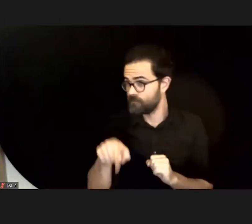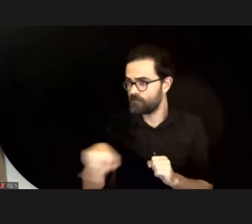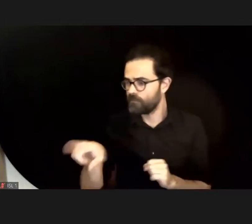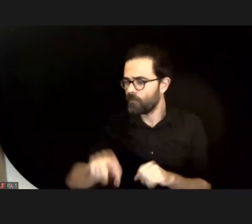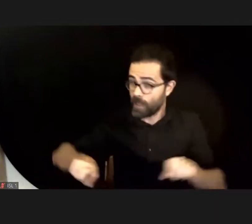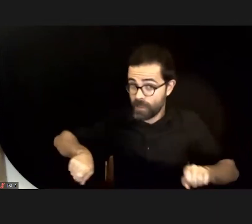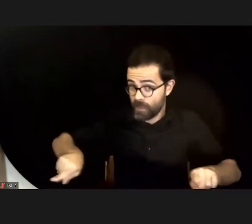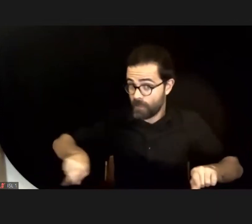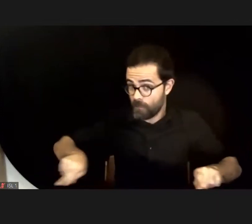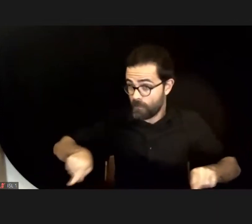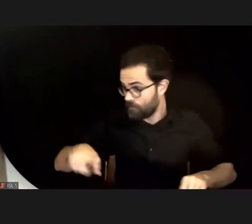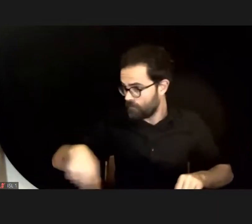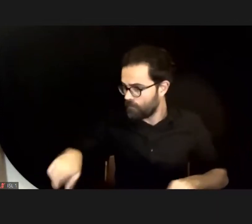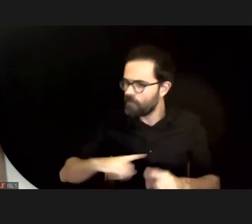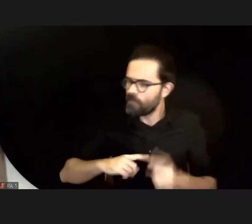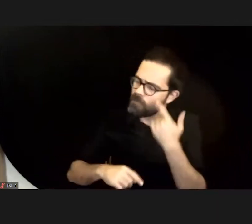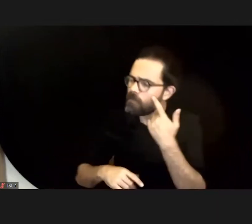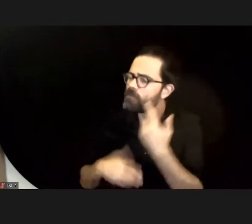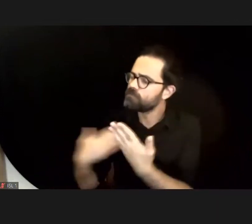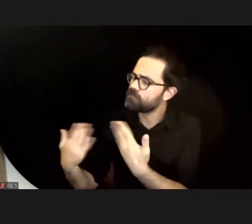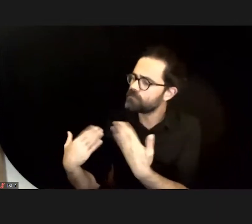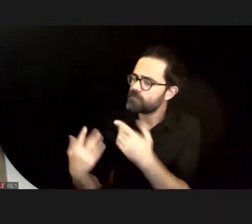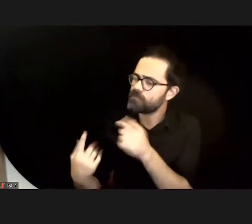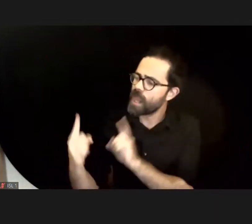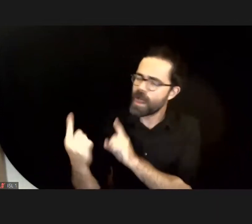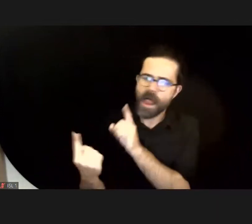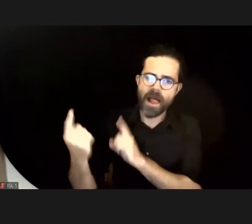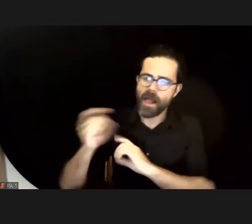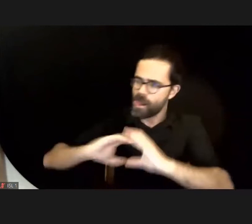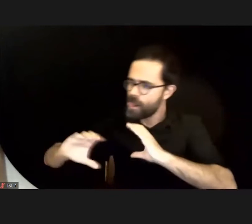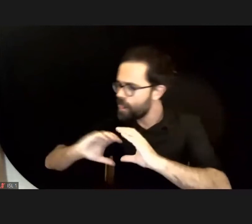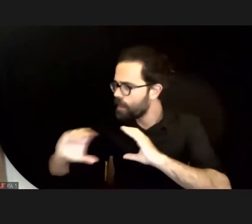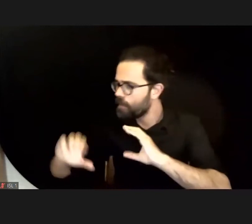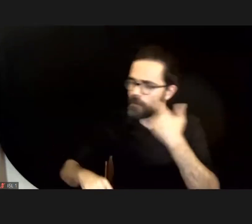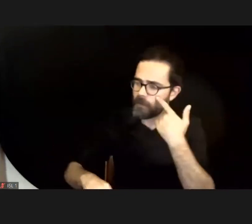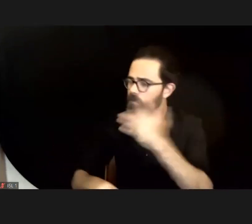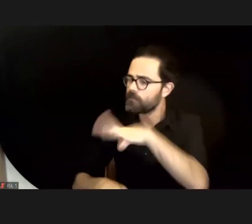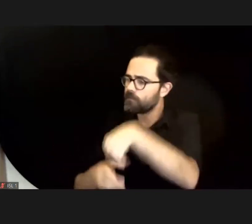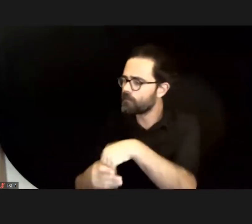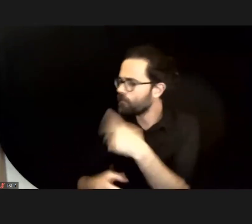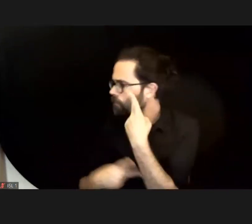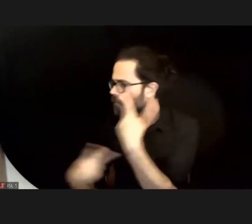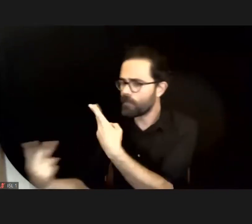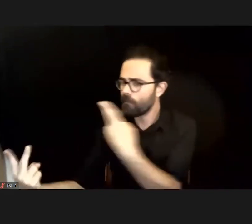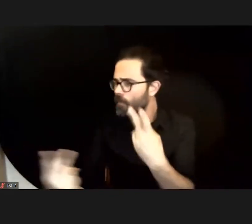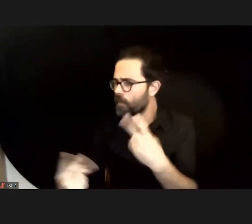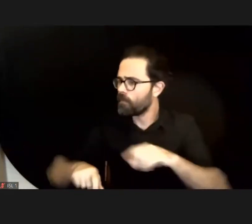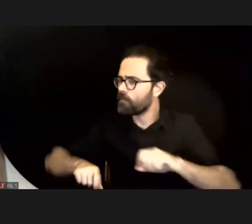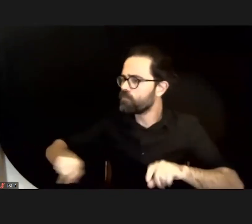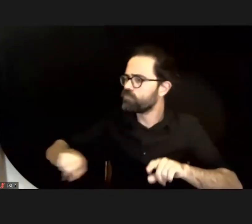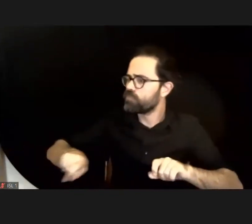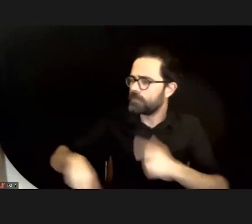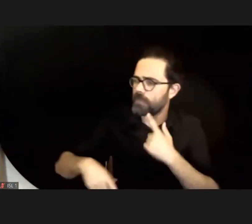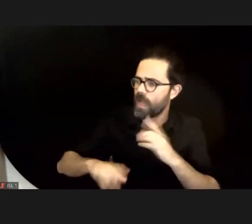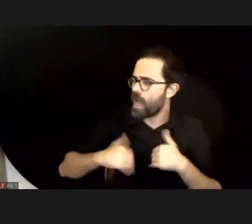immersions. So I will observe people in wheelchair to be sure that